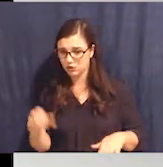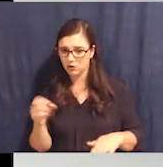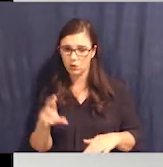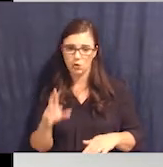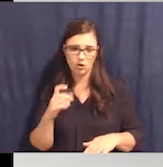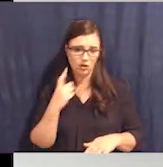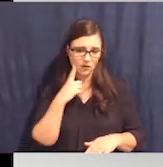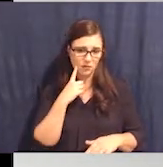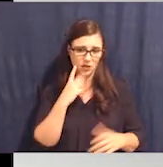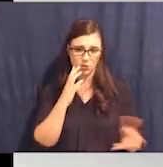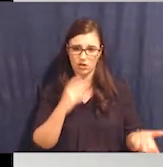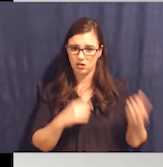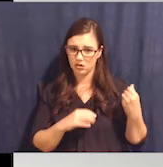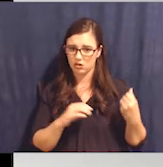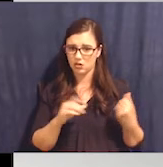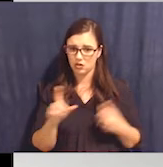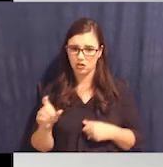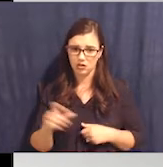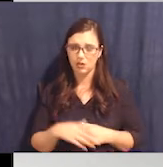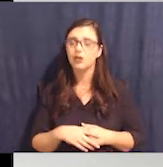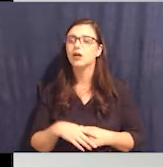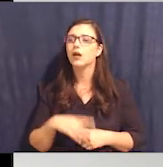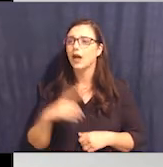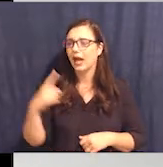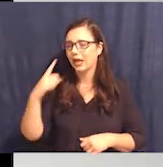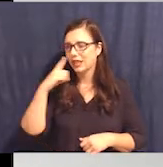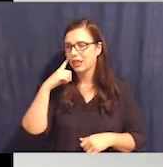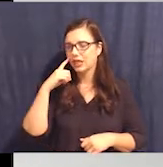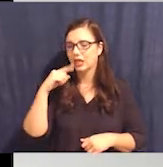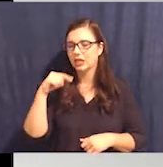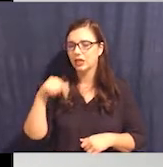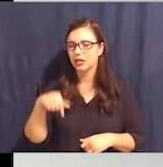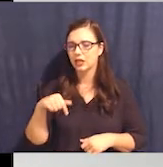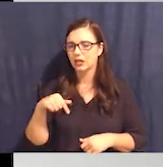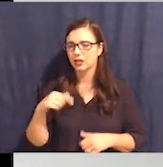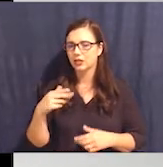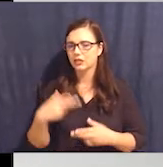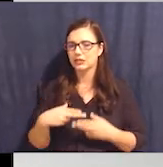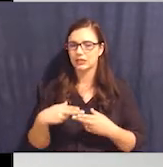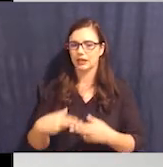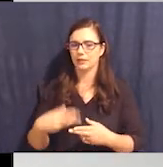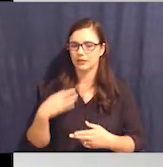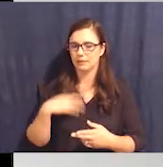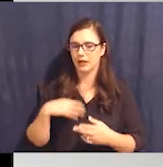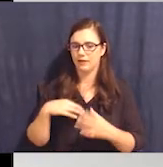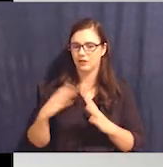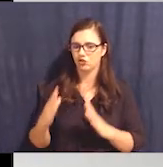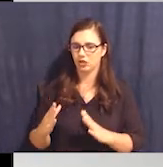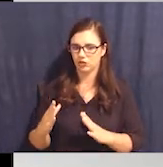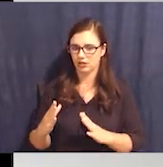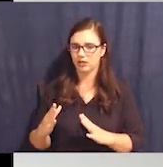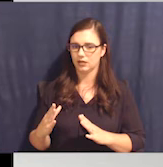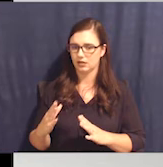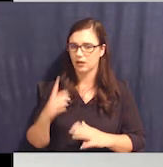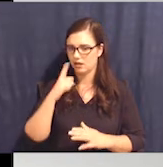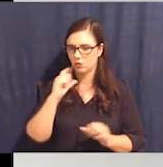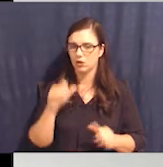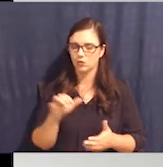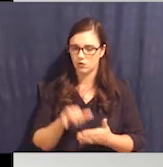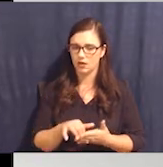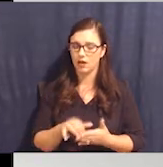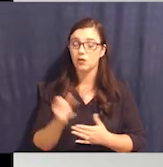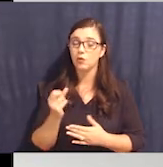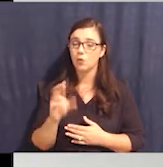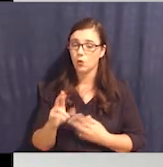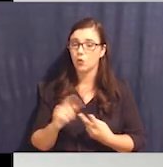children or if the government is going to take it. I think that there's probably named beneficiaries, and you can probably